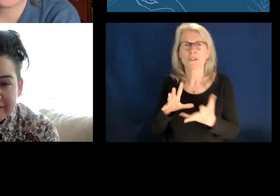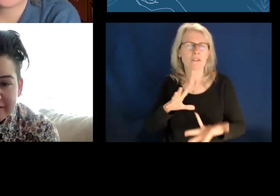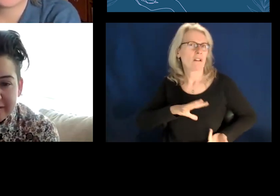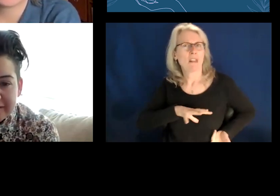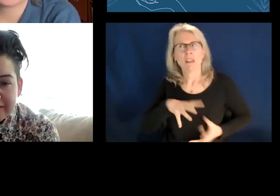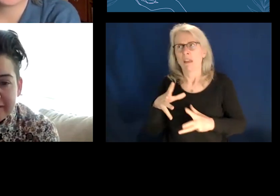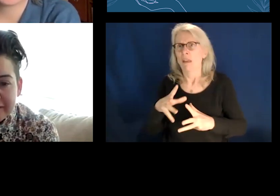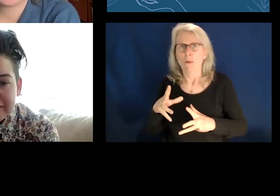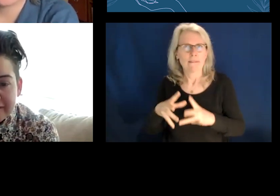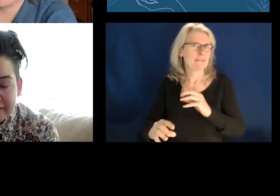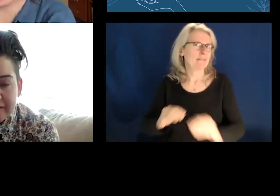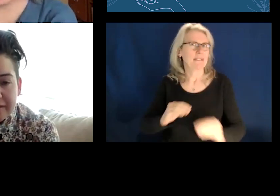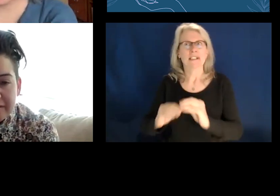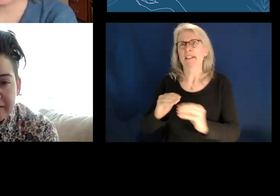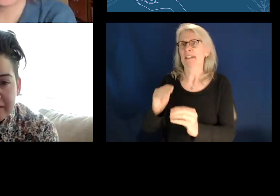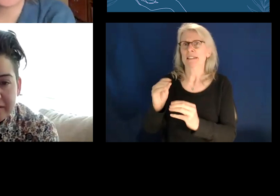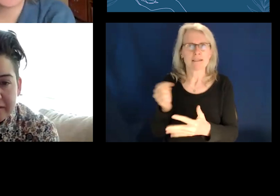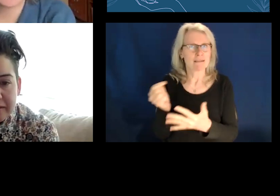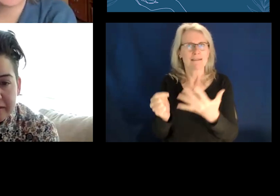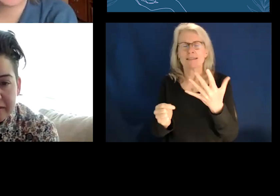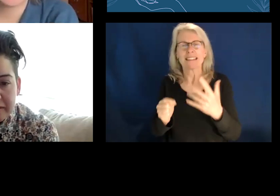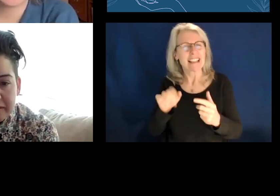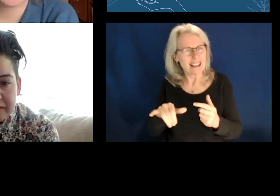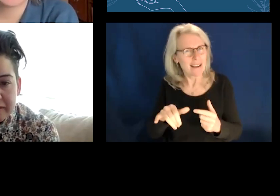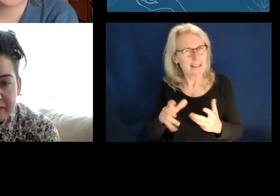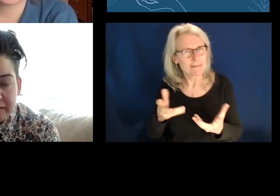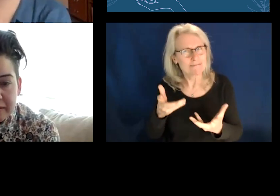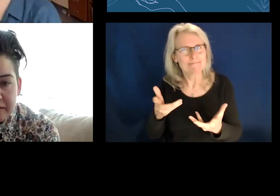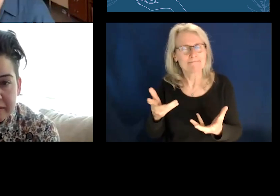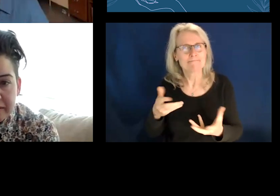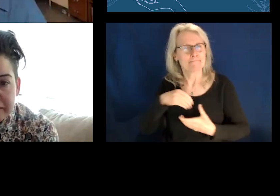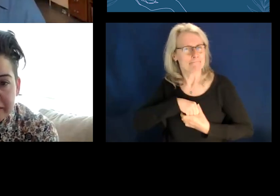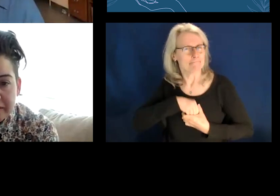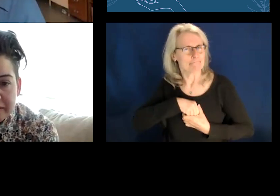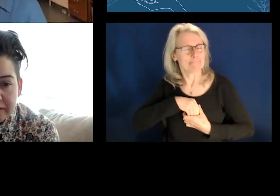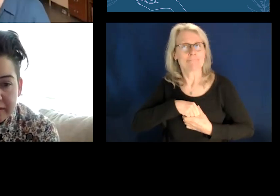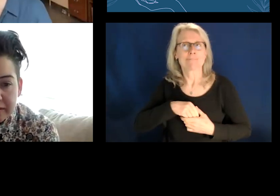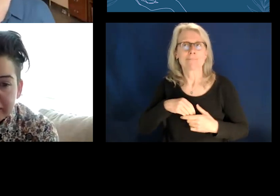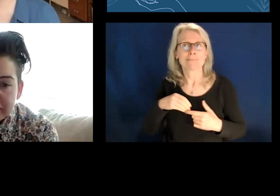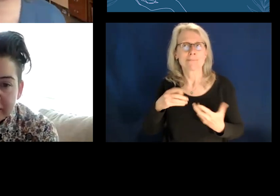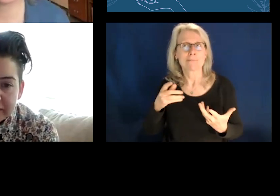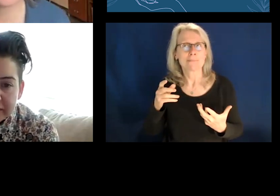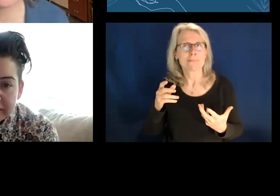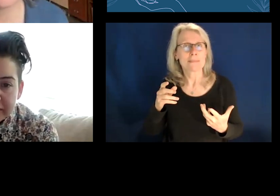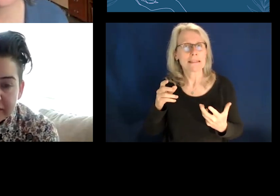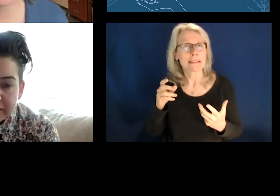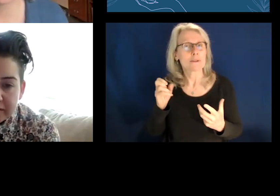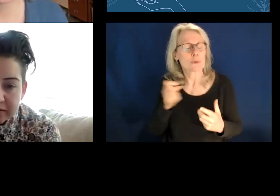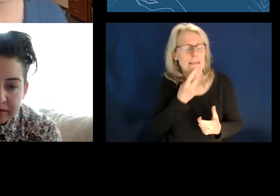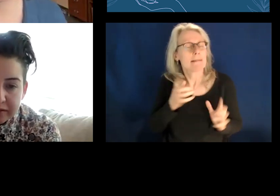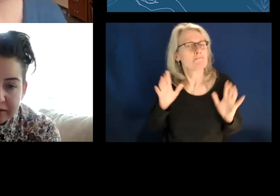gotta fix whatever, you know, like there's a desire to, there's an okayness, I suppose, to be